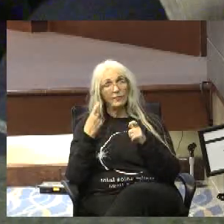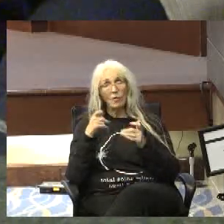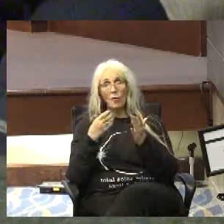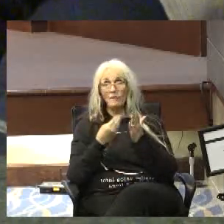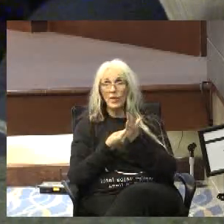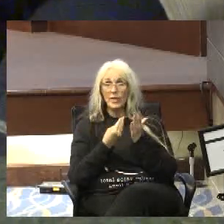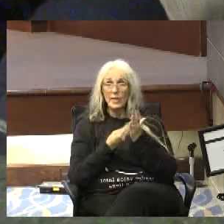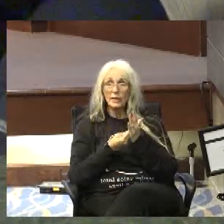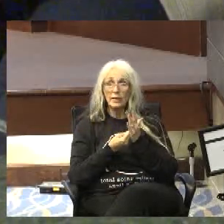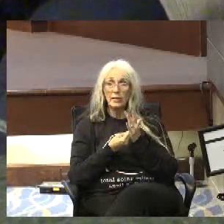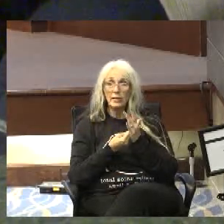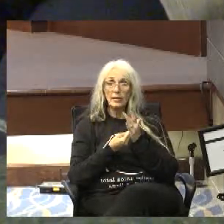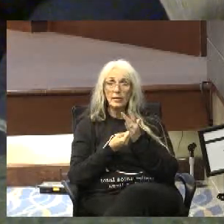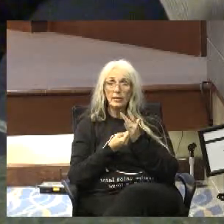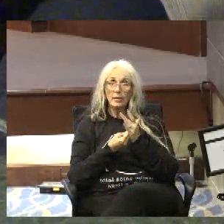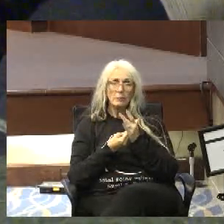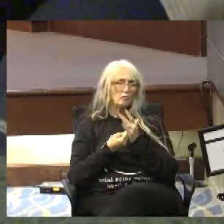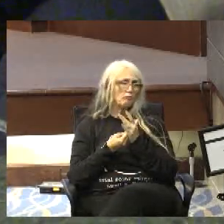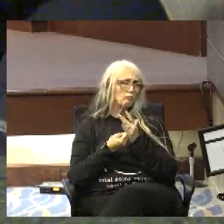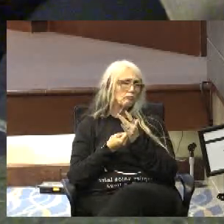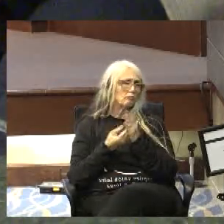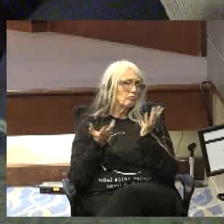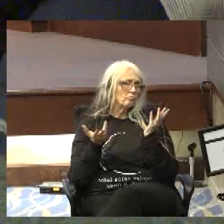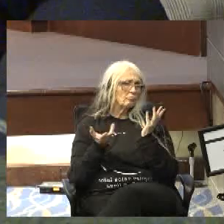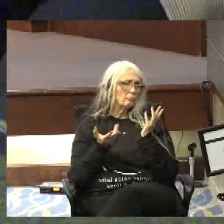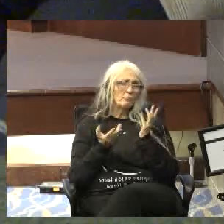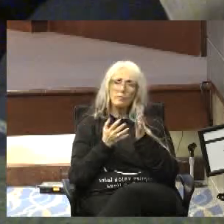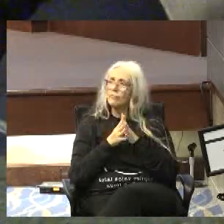or why so soon?